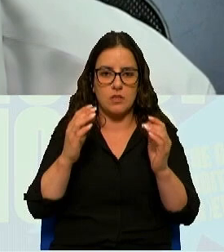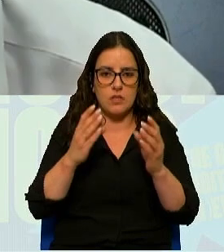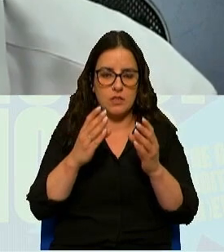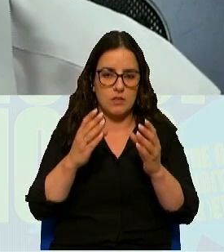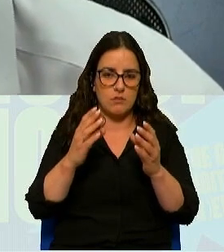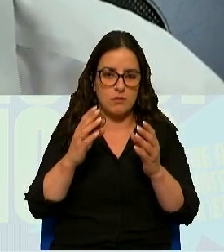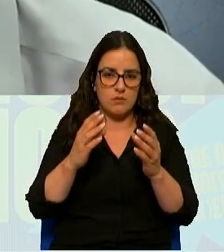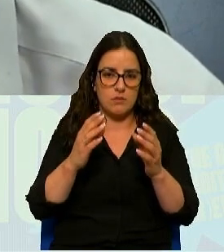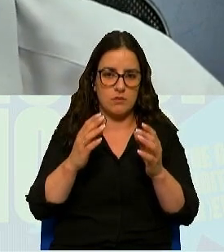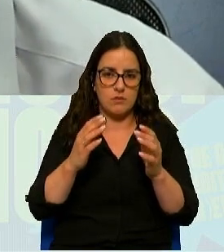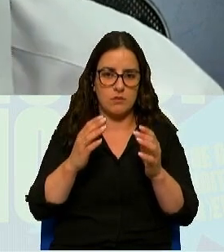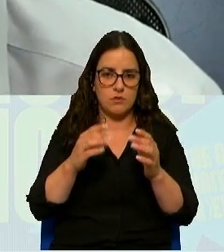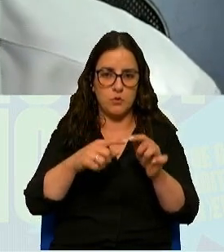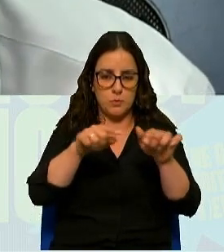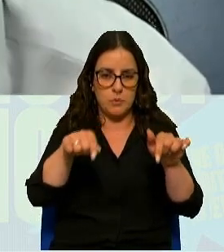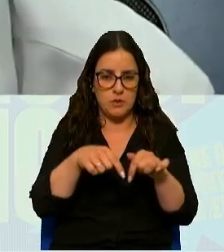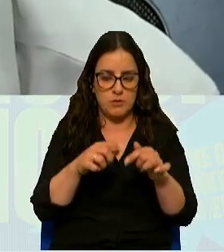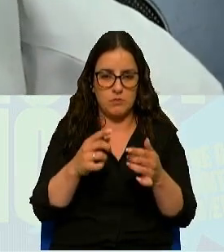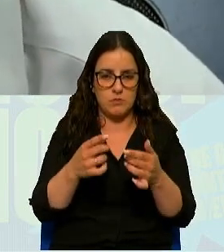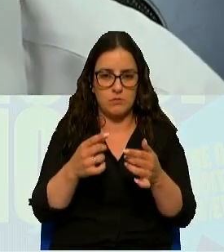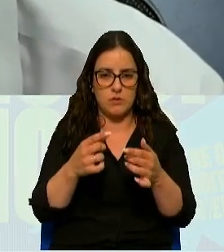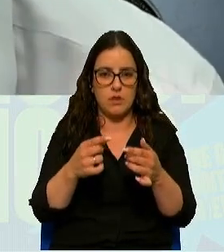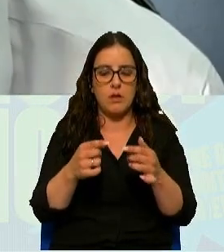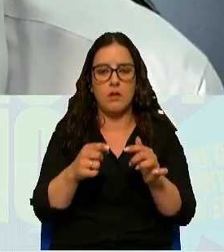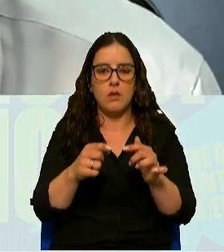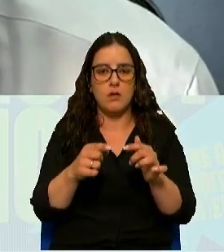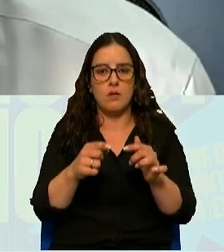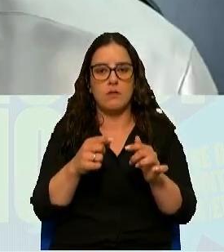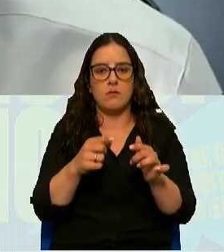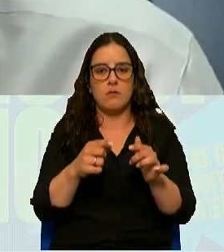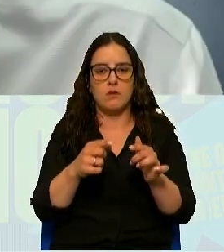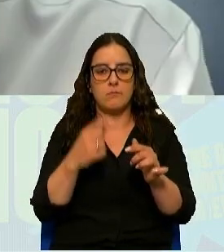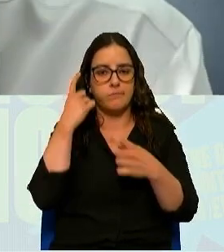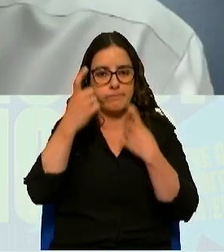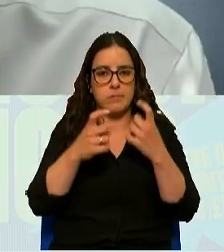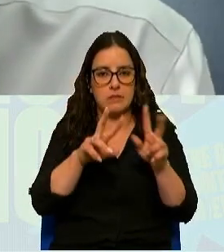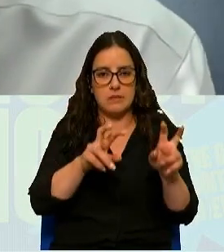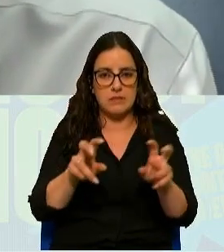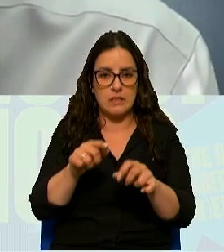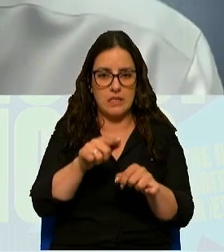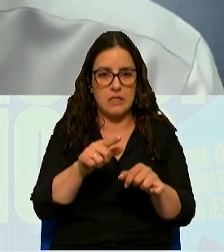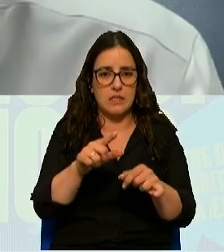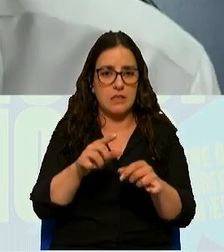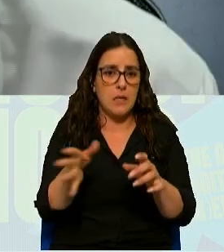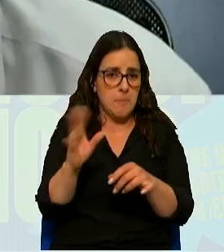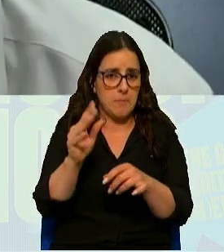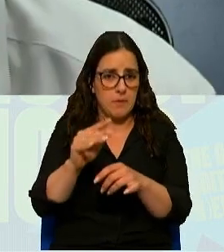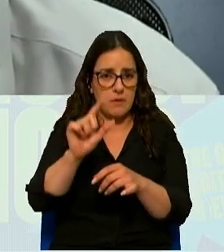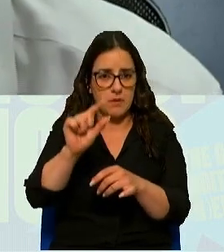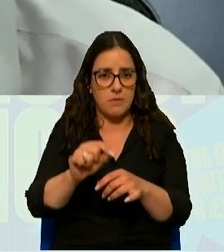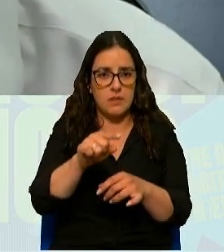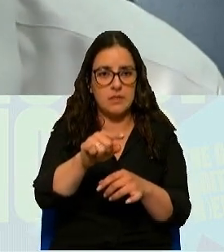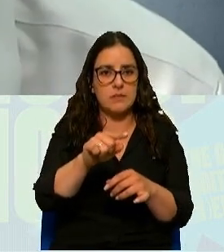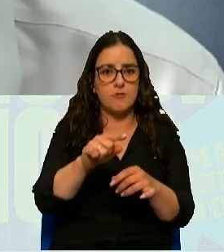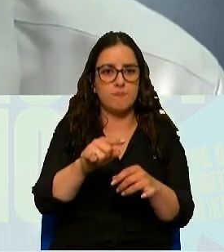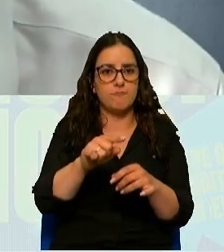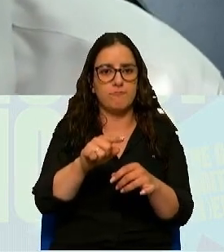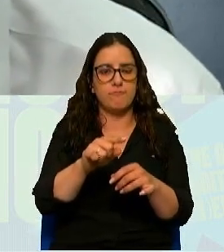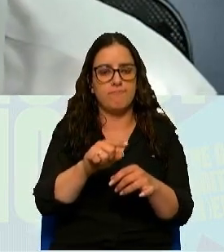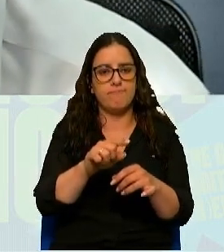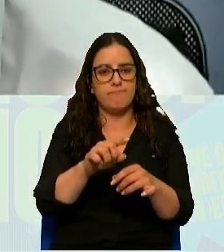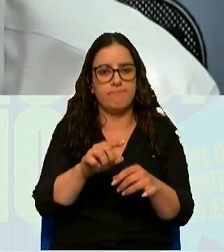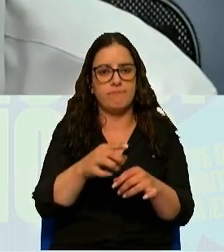we think of all of these other things and many more. And I think this diagram is a really nice reminder that